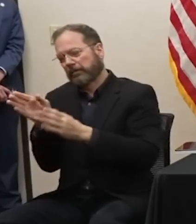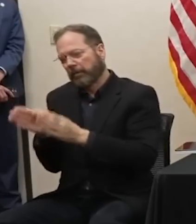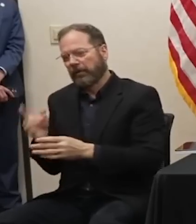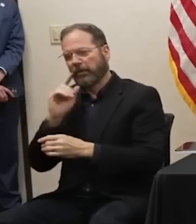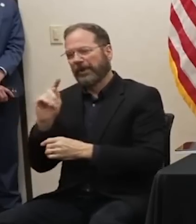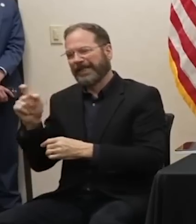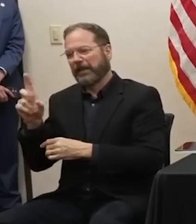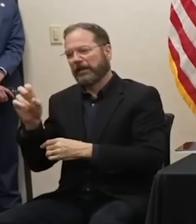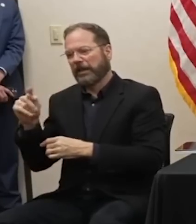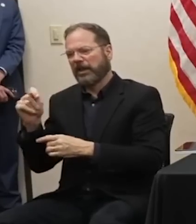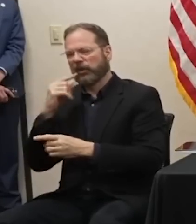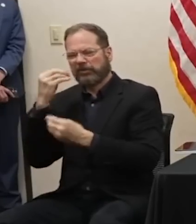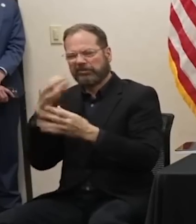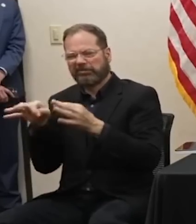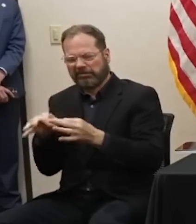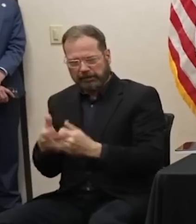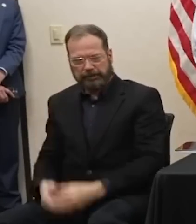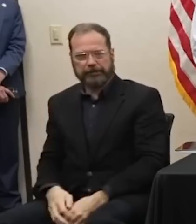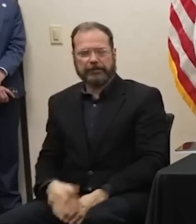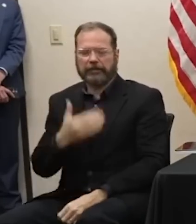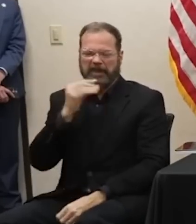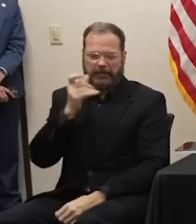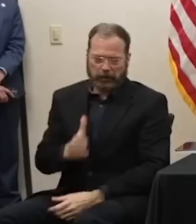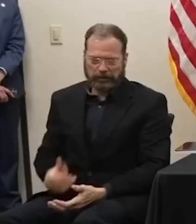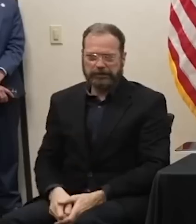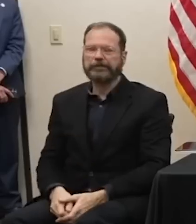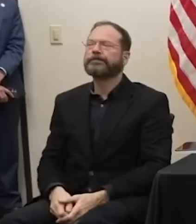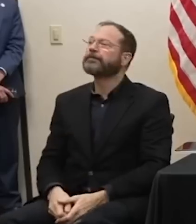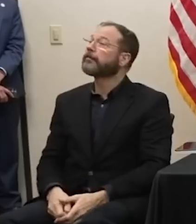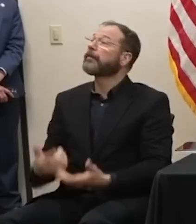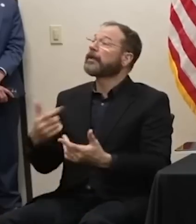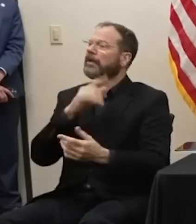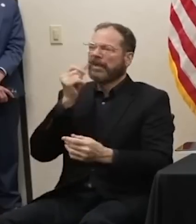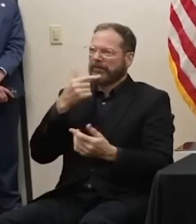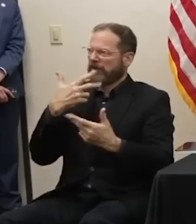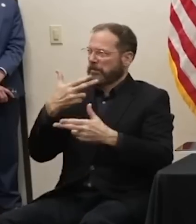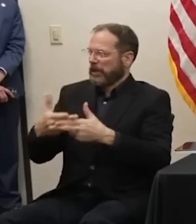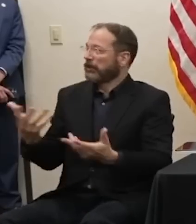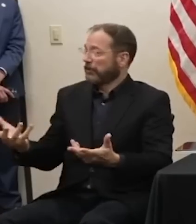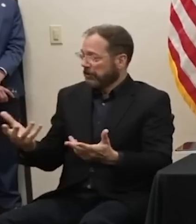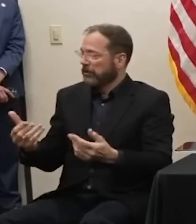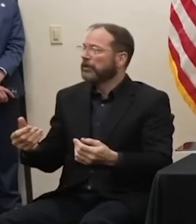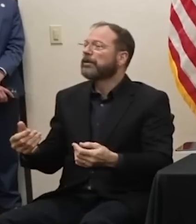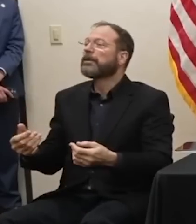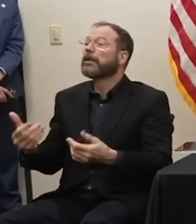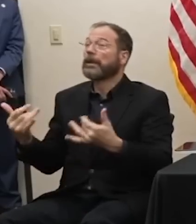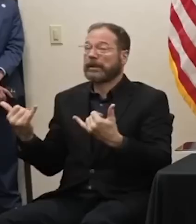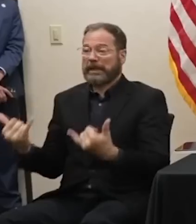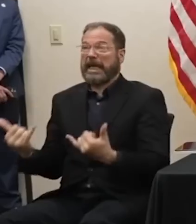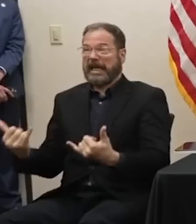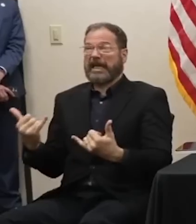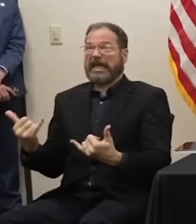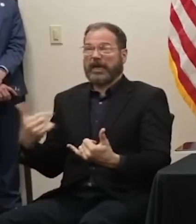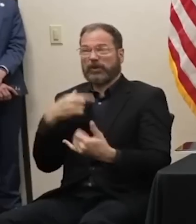TxDOT give you more information about that. Thank you, Governor. As the Governor mentioned, with the conditions that we're seeing,